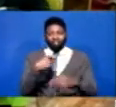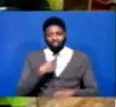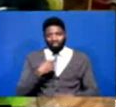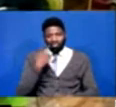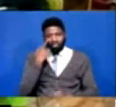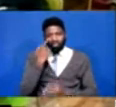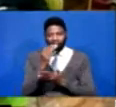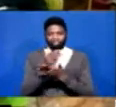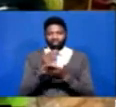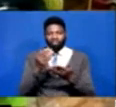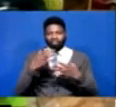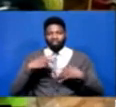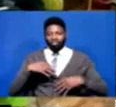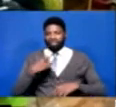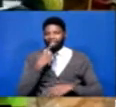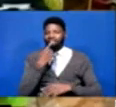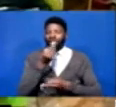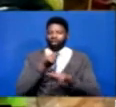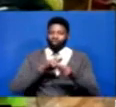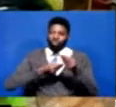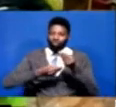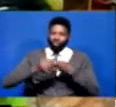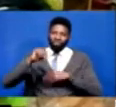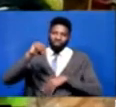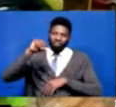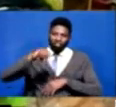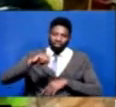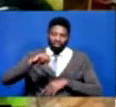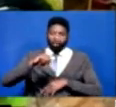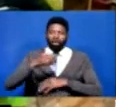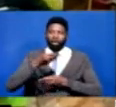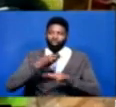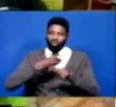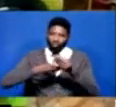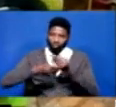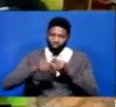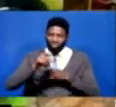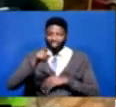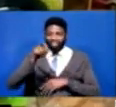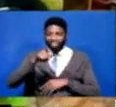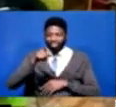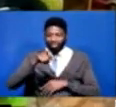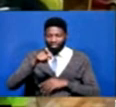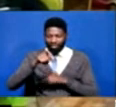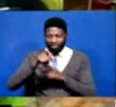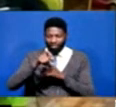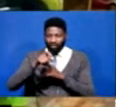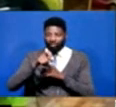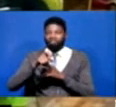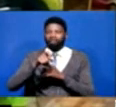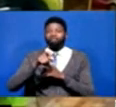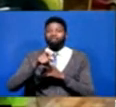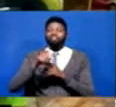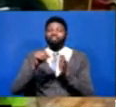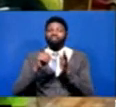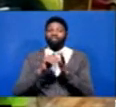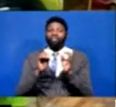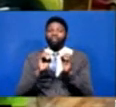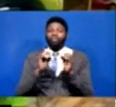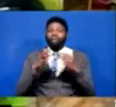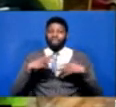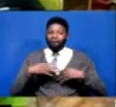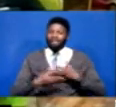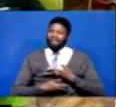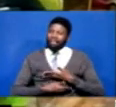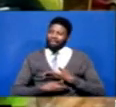the economy is bad. I think the economy as to the food on the table is not an issue, because the hunger to know the results is higher, that